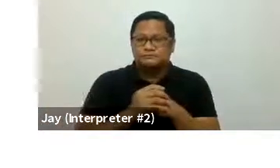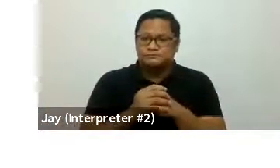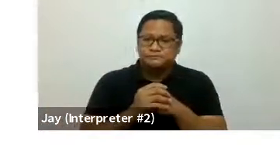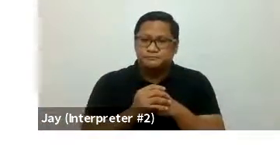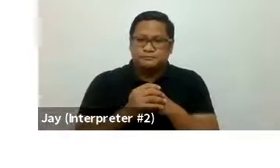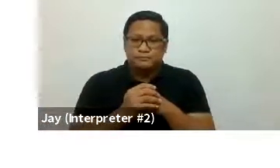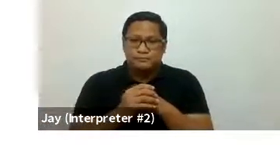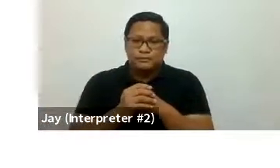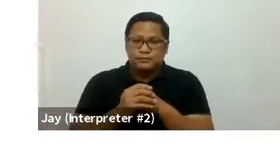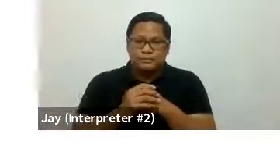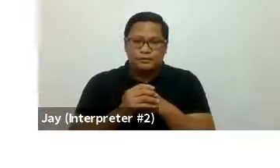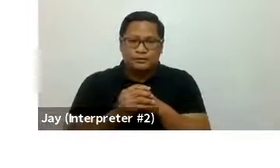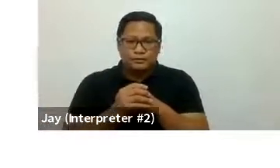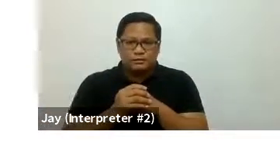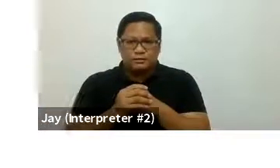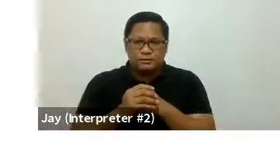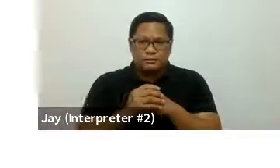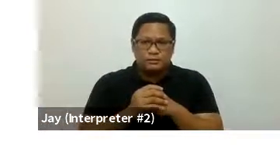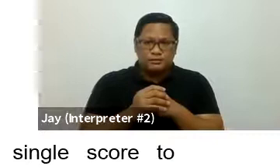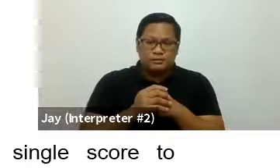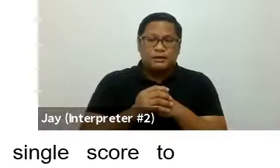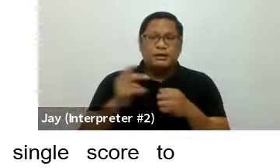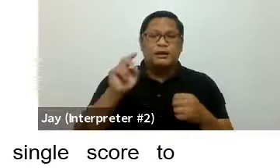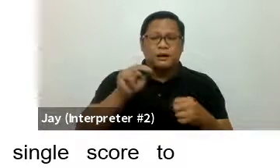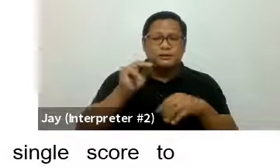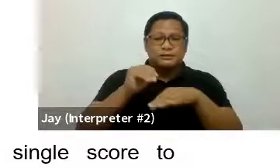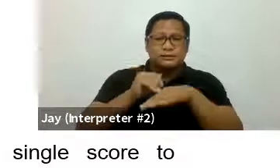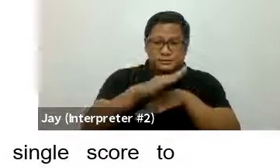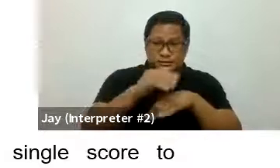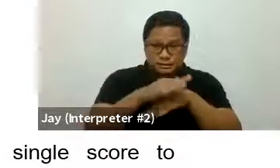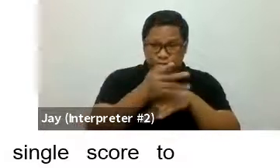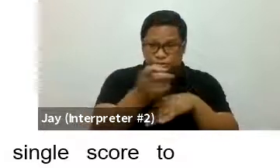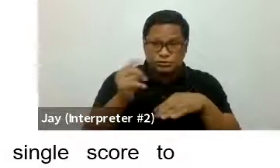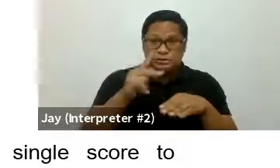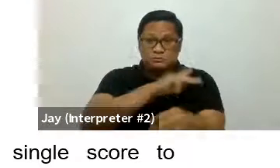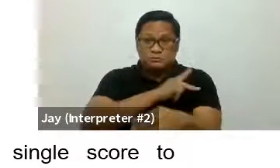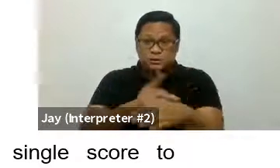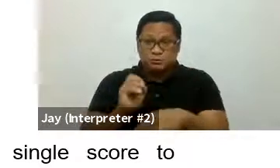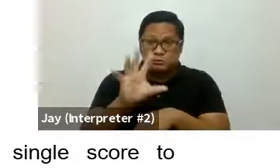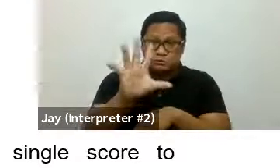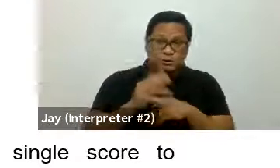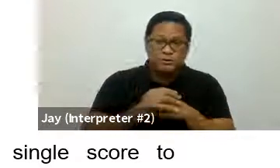yeah, that's it. I didn't have much time, but I'll just send to you this PowerPoint